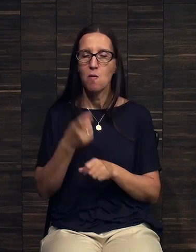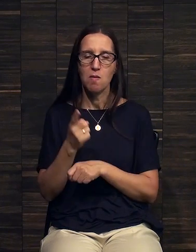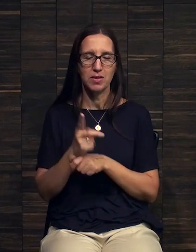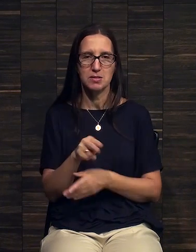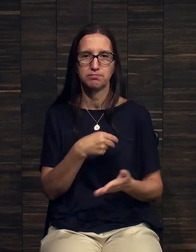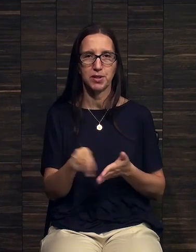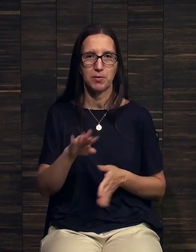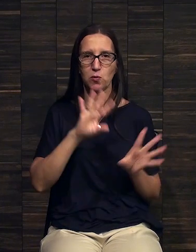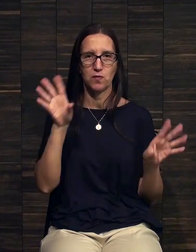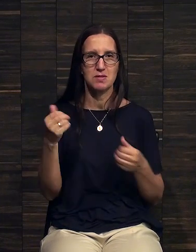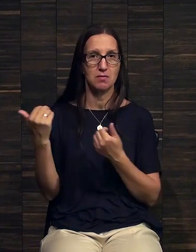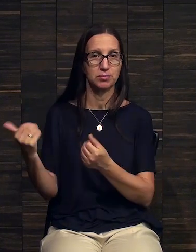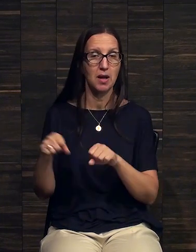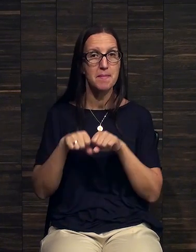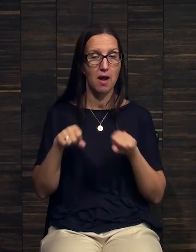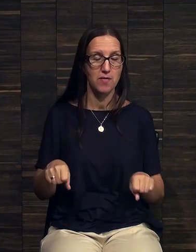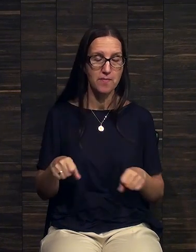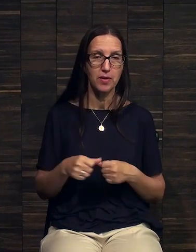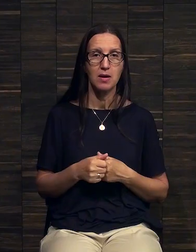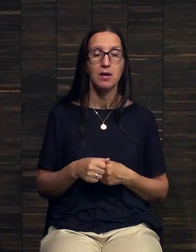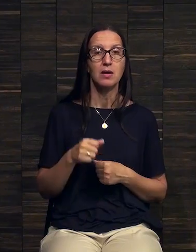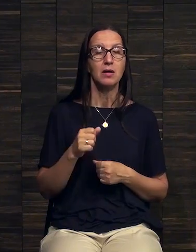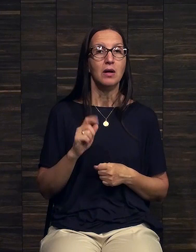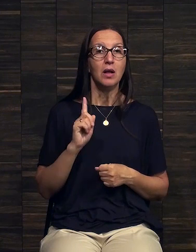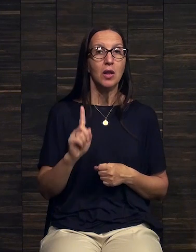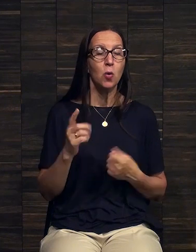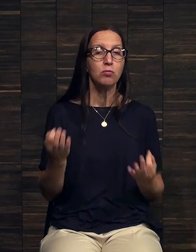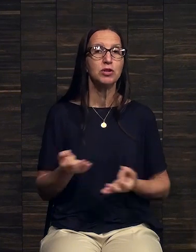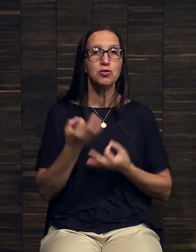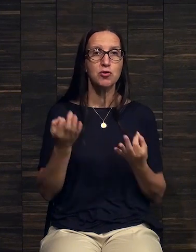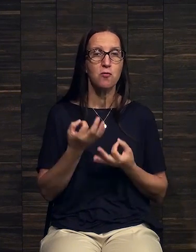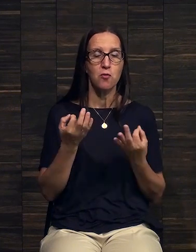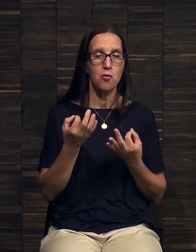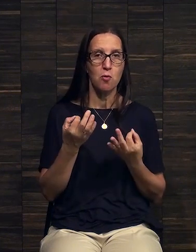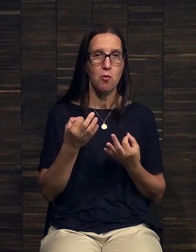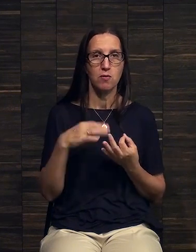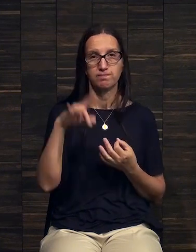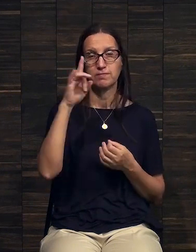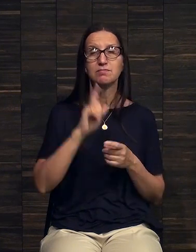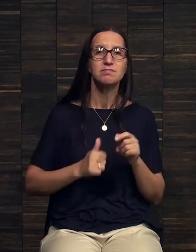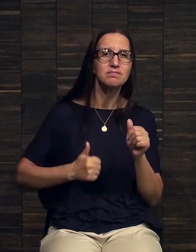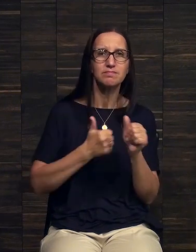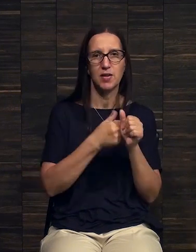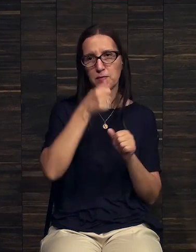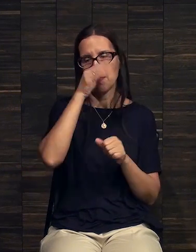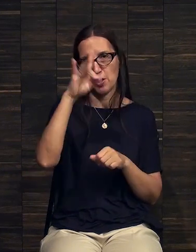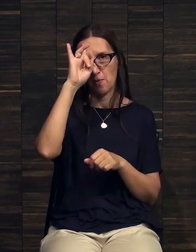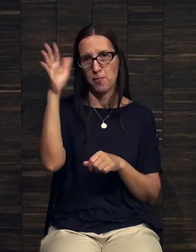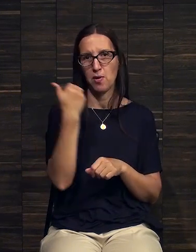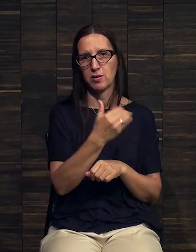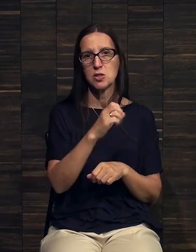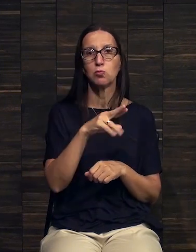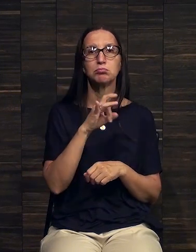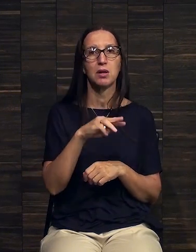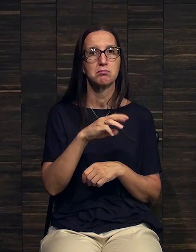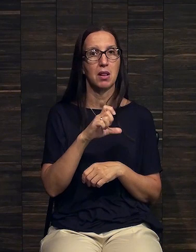lawsuit over with comics and acquired all their copyrights in the end. But nothing was as